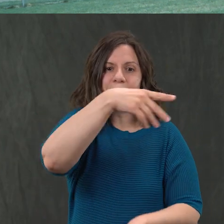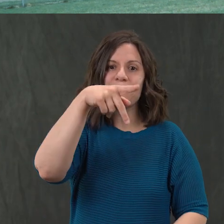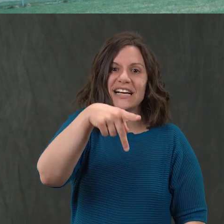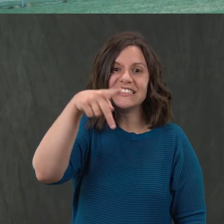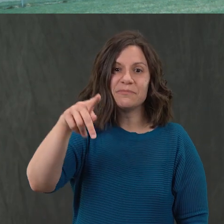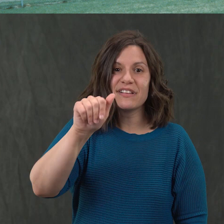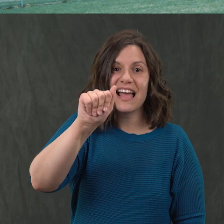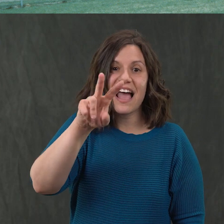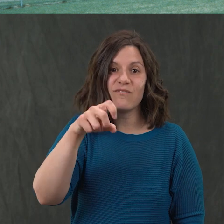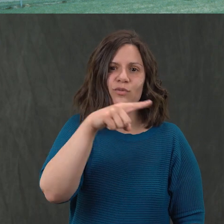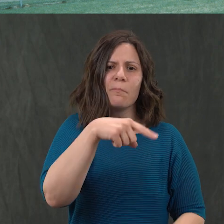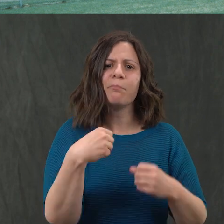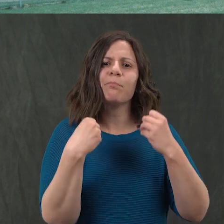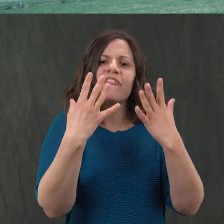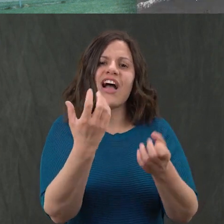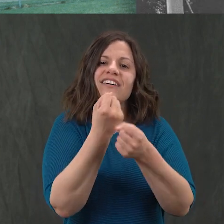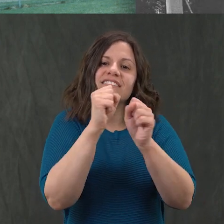Avenue